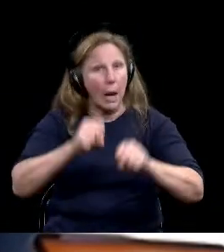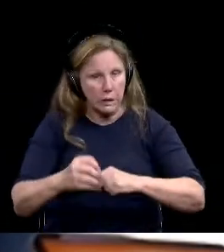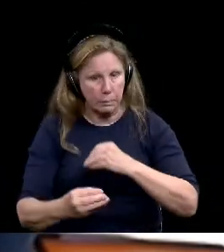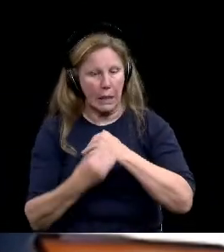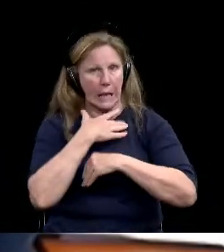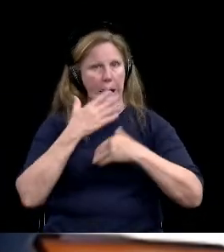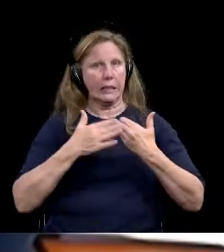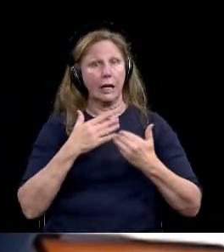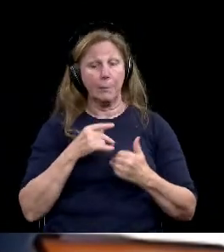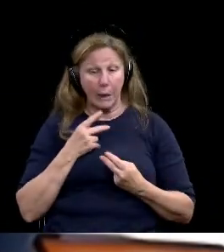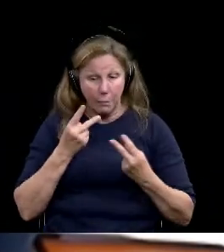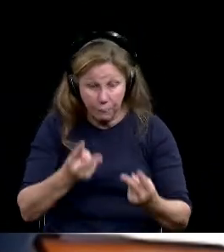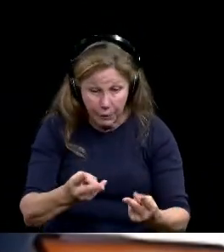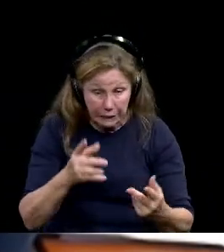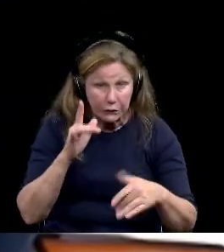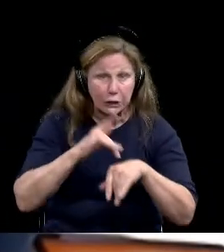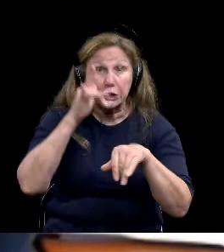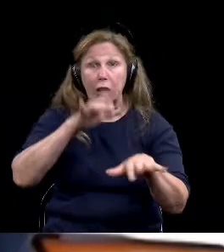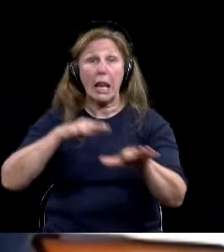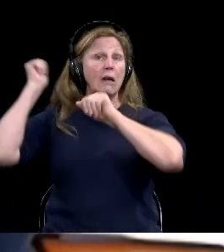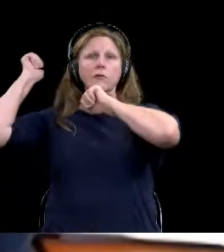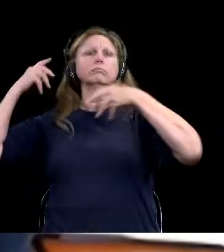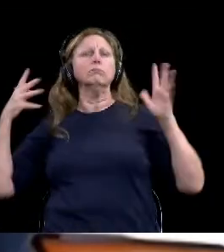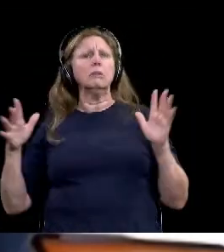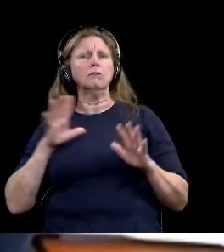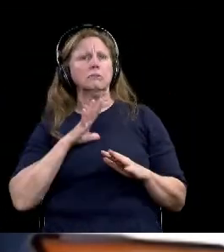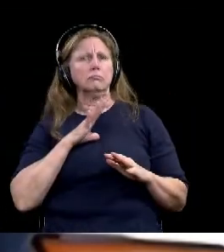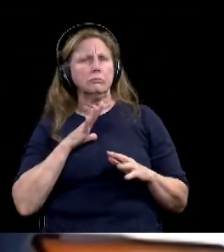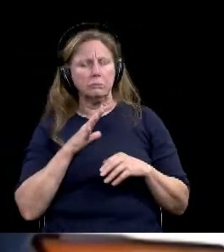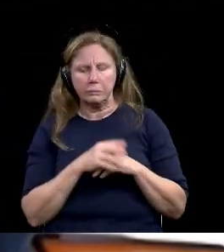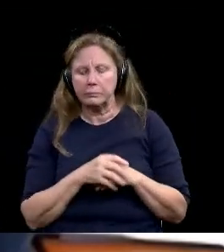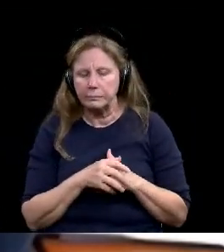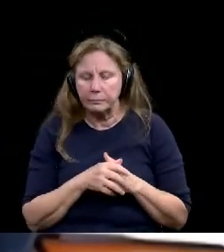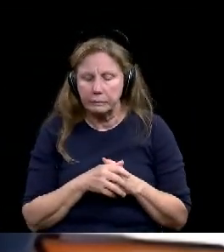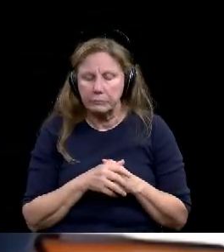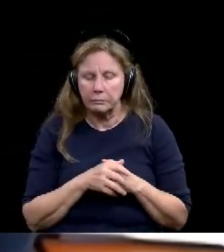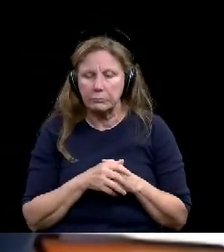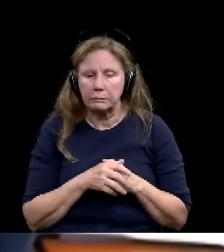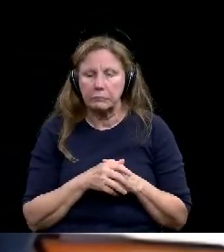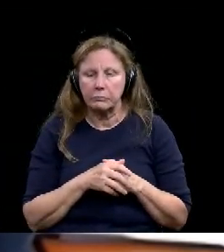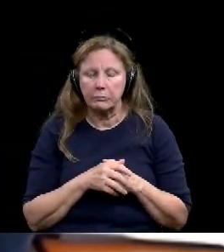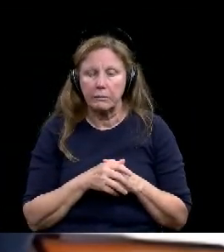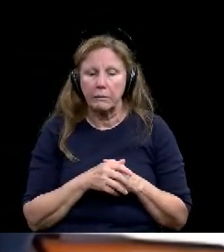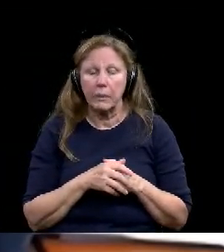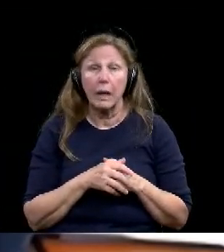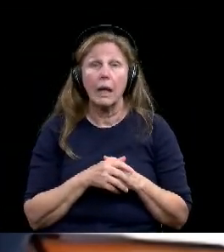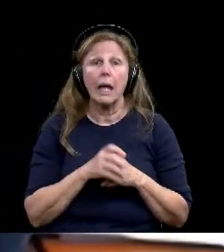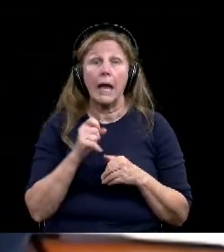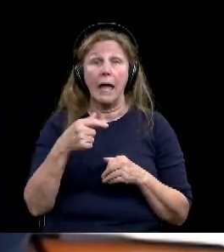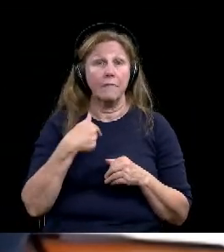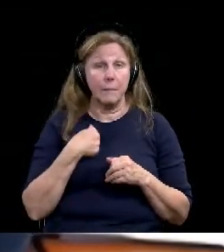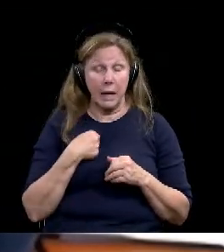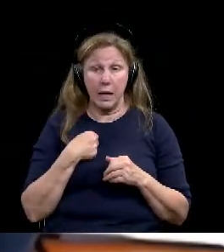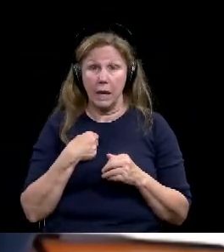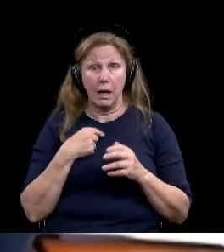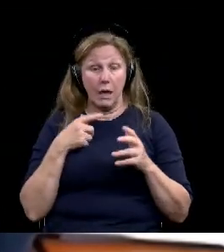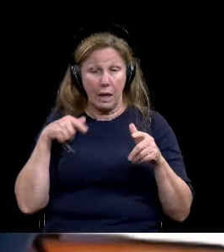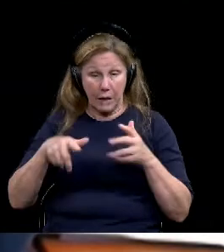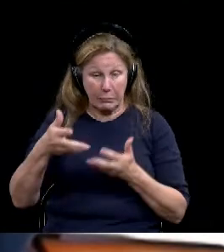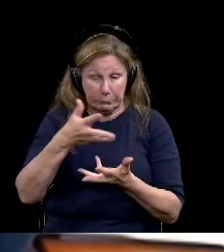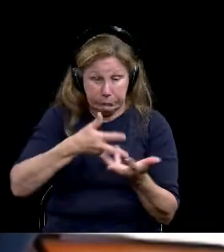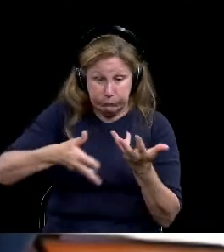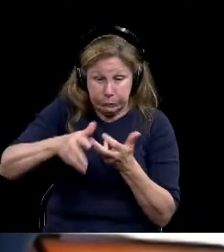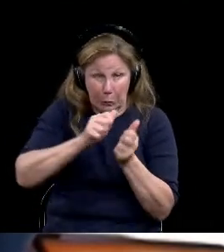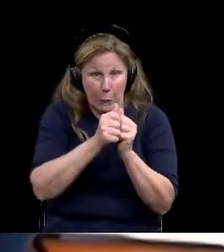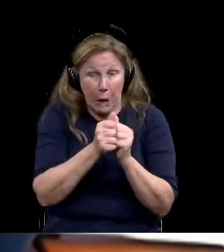physical distance from another may be a higher risk environment. And then last, they went on to spell out